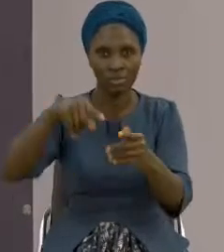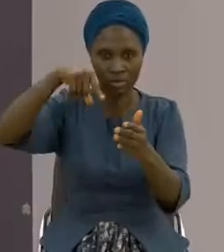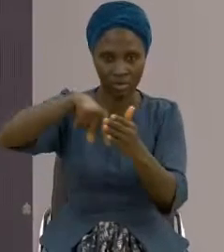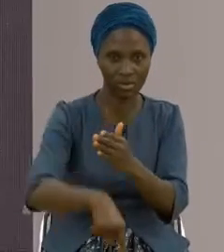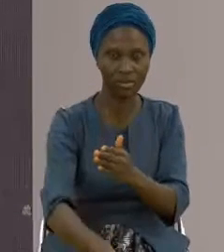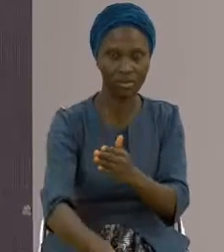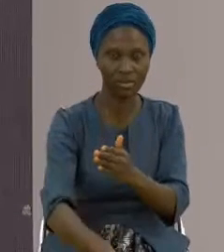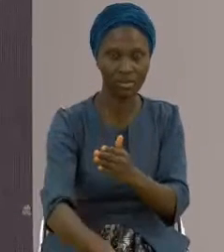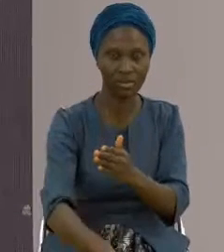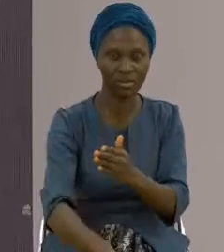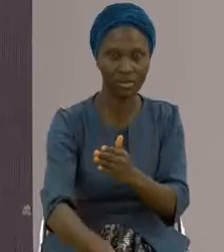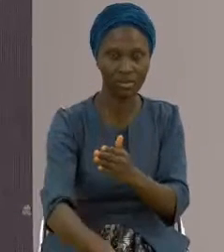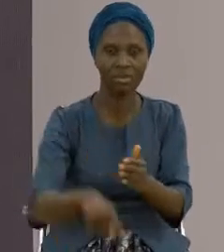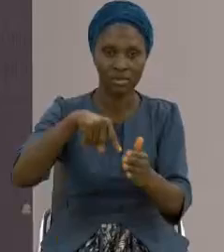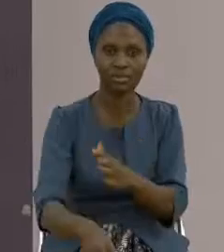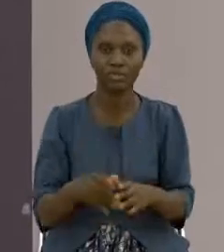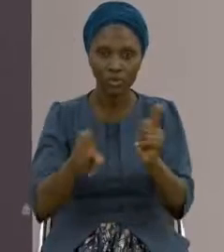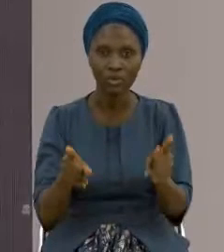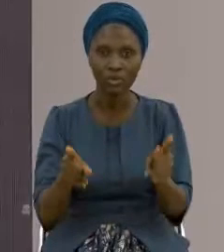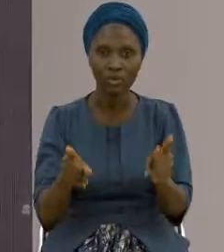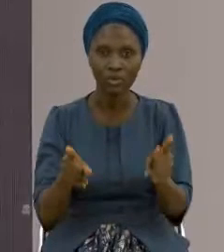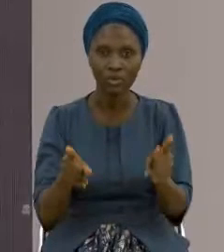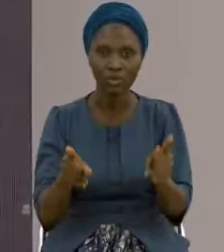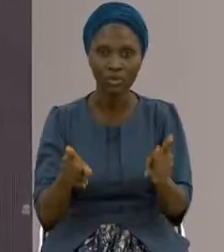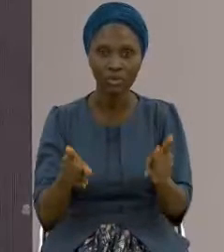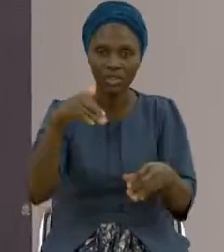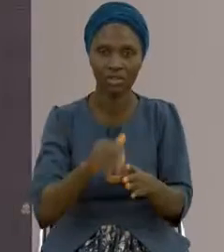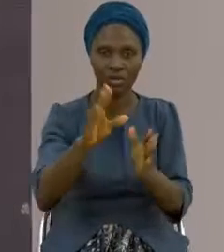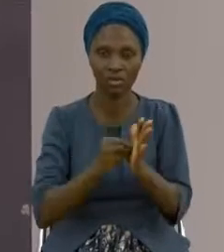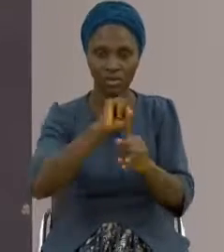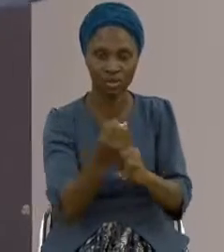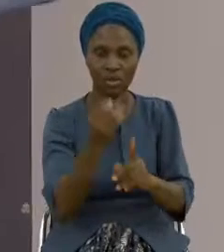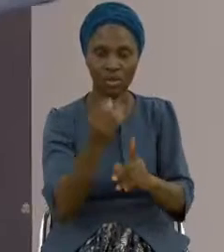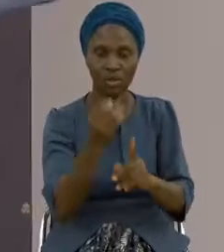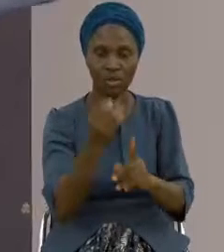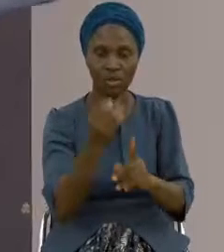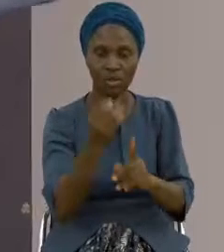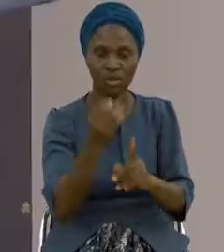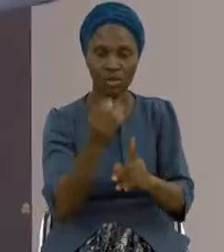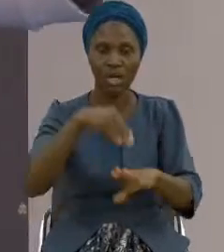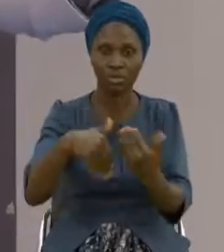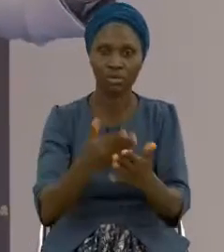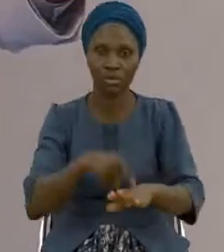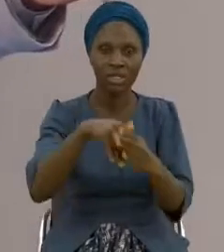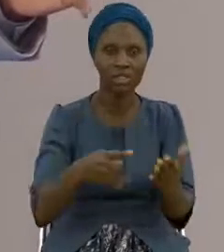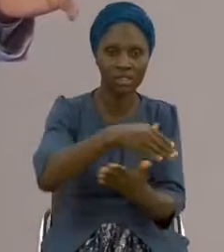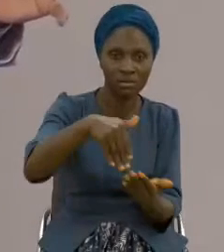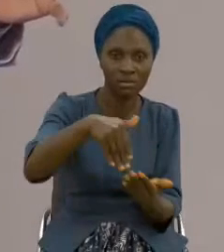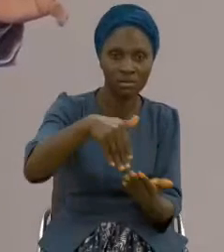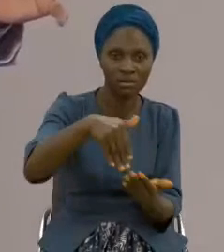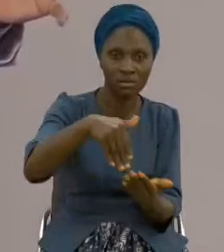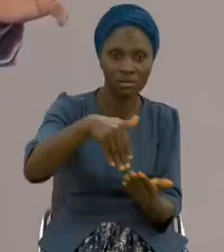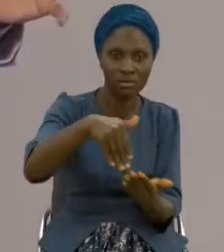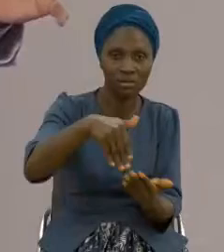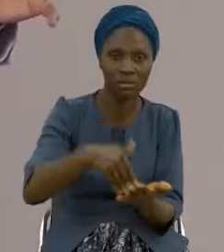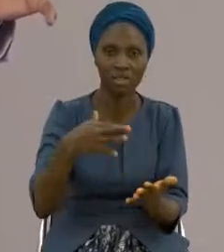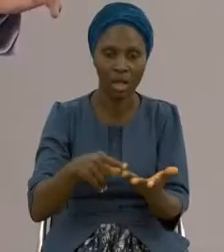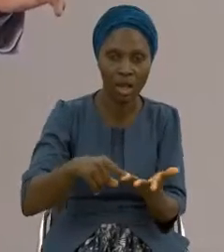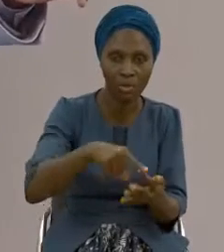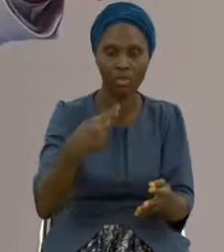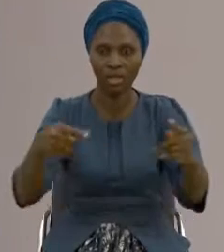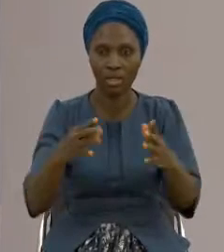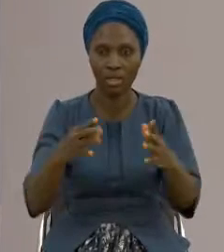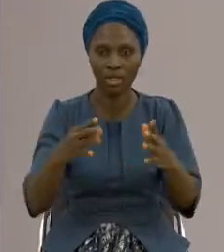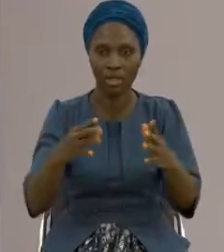times, in the midst of friends, in the midst of enemies, whatever enemy might be doing, and whatever